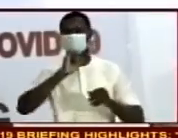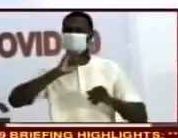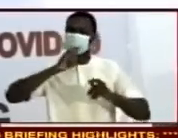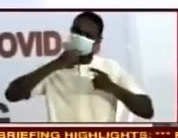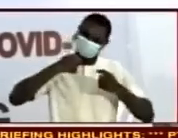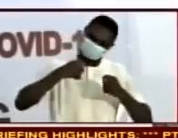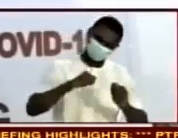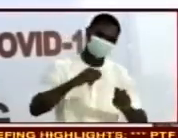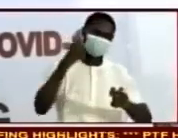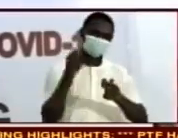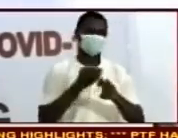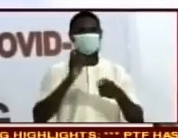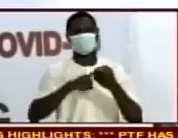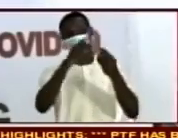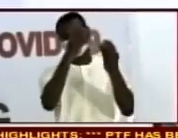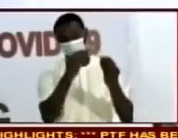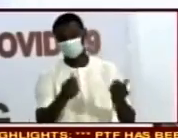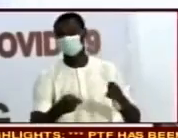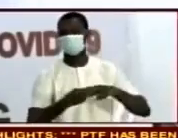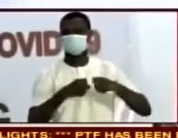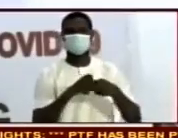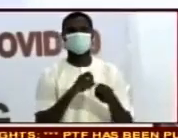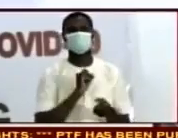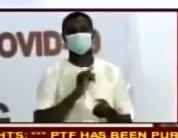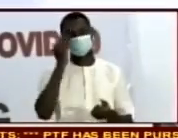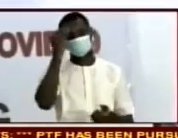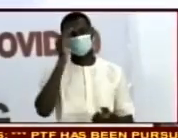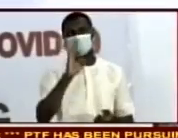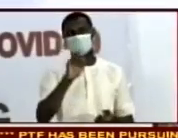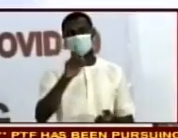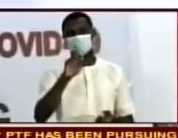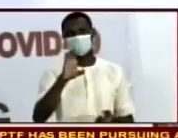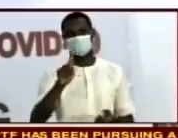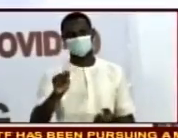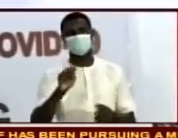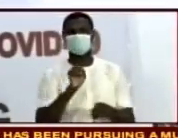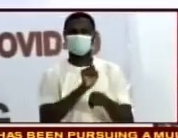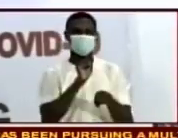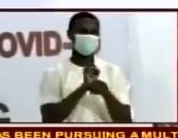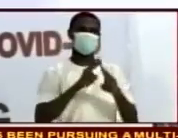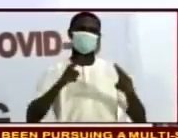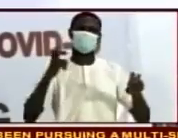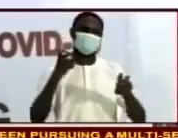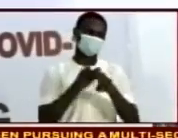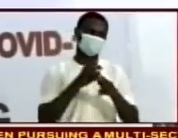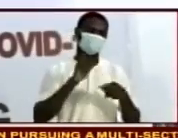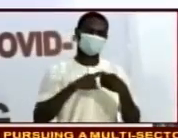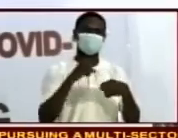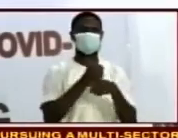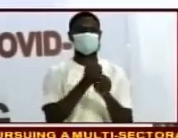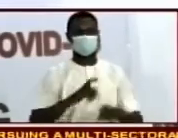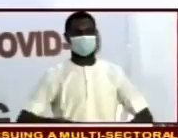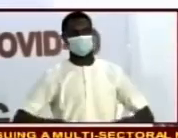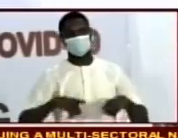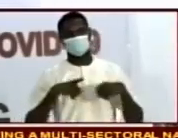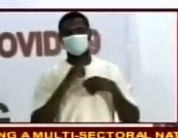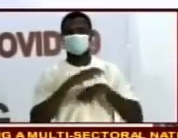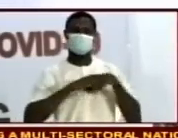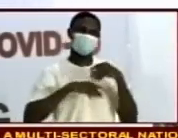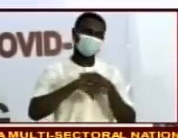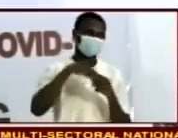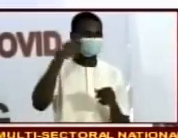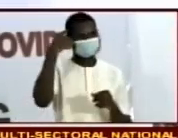problem. The FCT, I know, is working very hard to make life as comfortable as possible for our patients in the